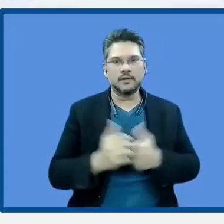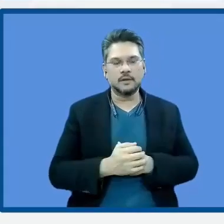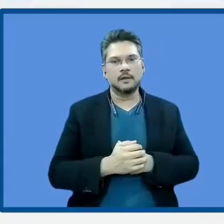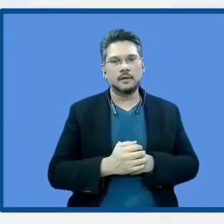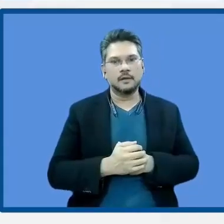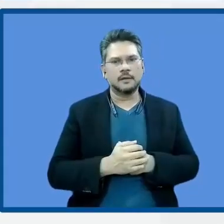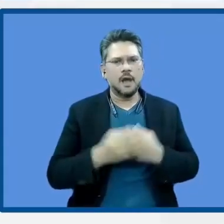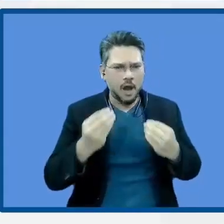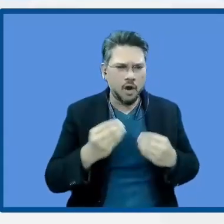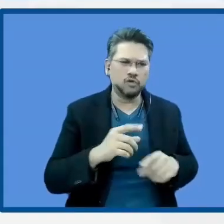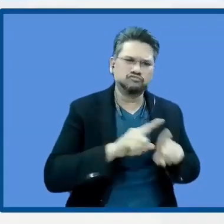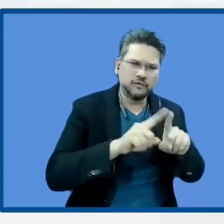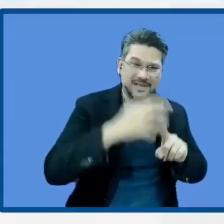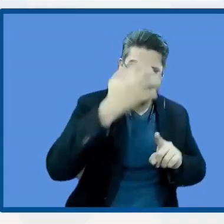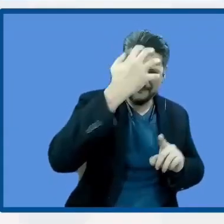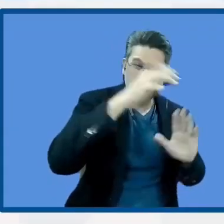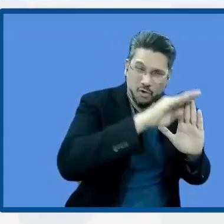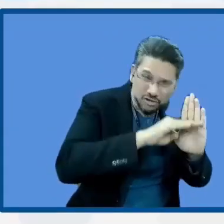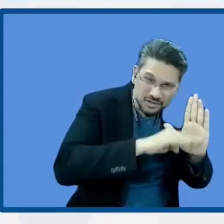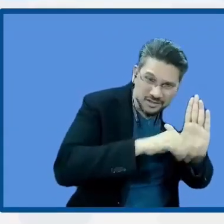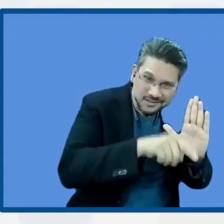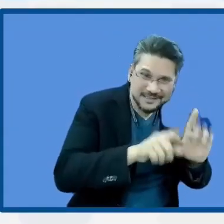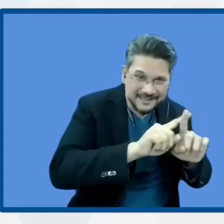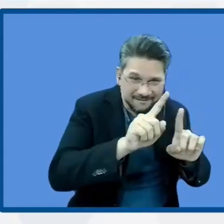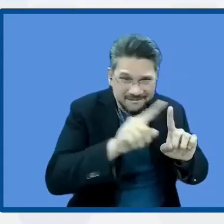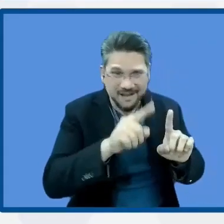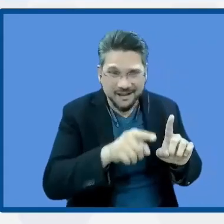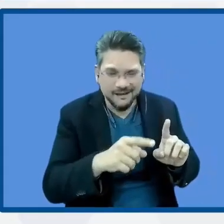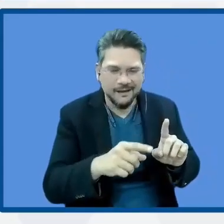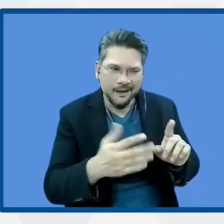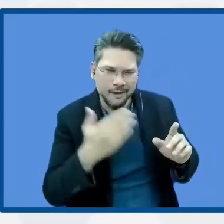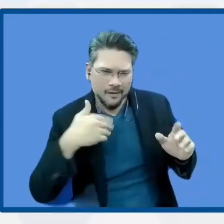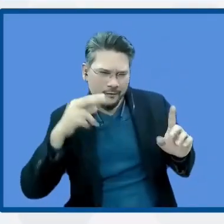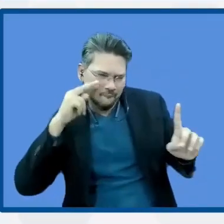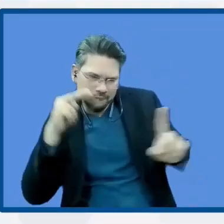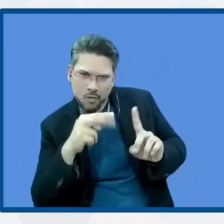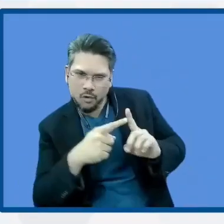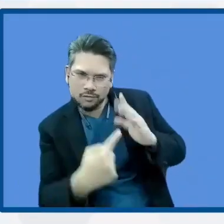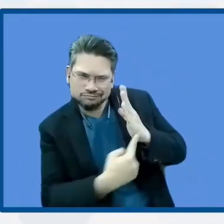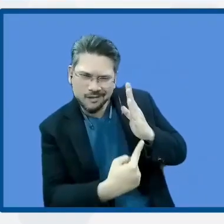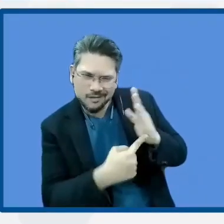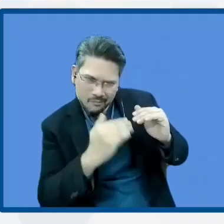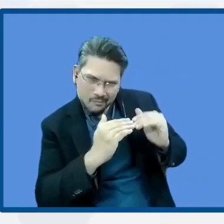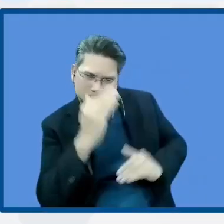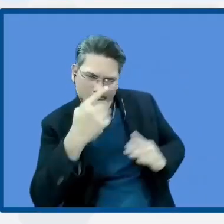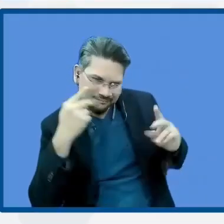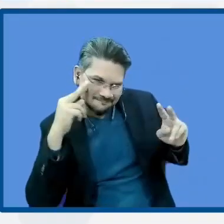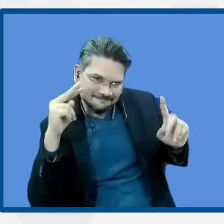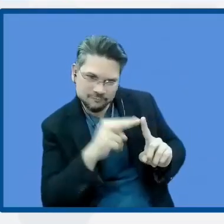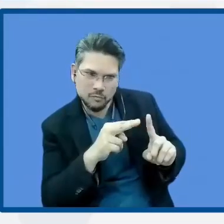policies aspects. From the technical point of view, we said how risk should